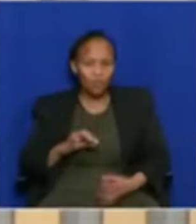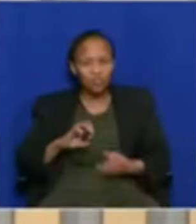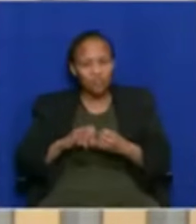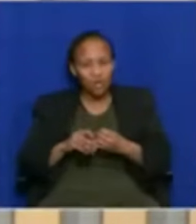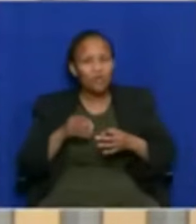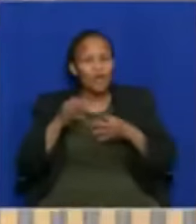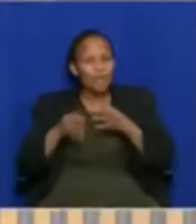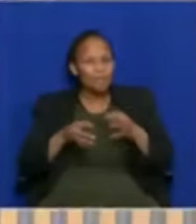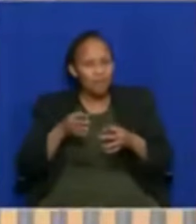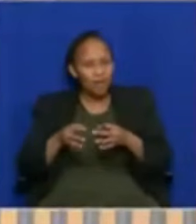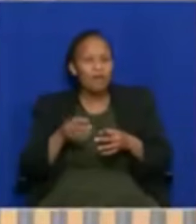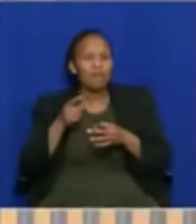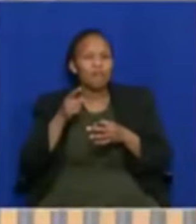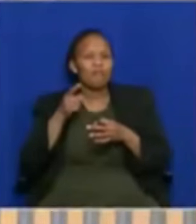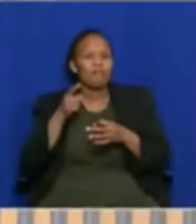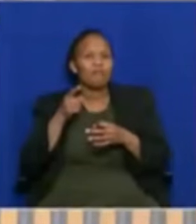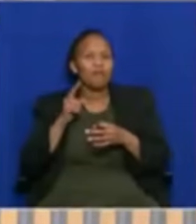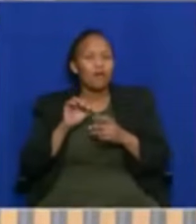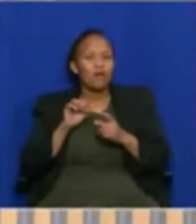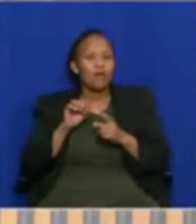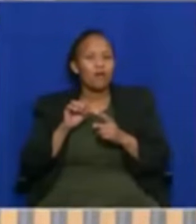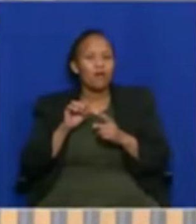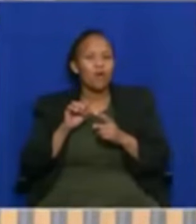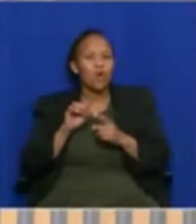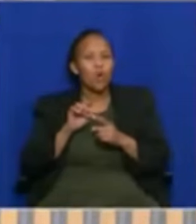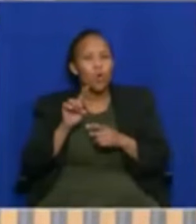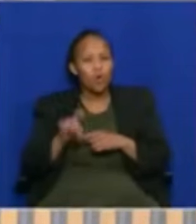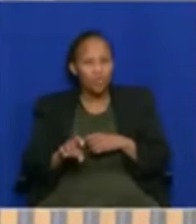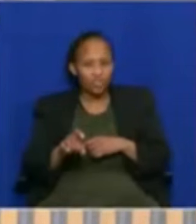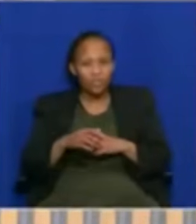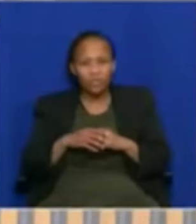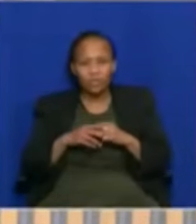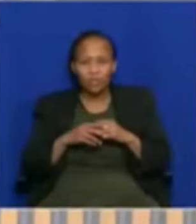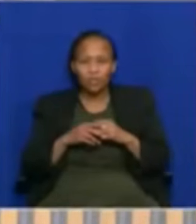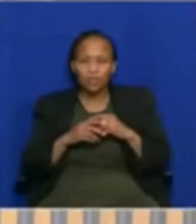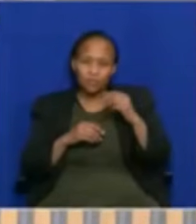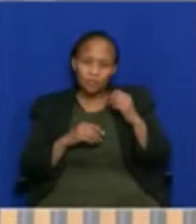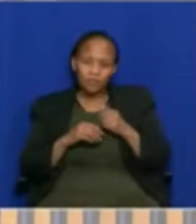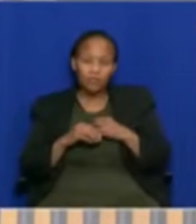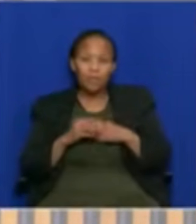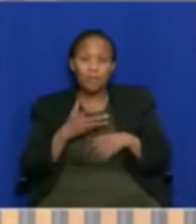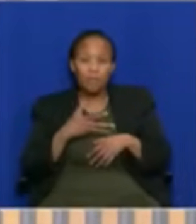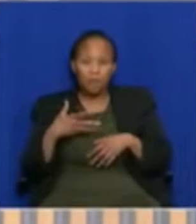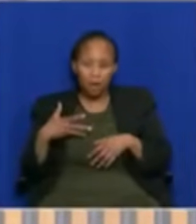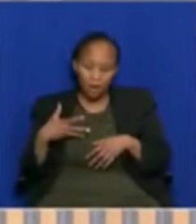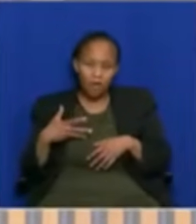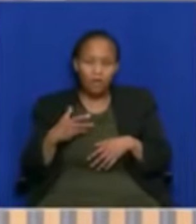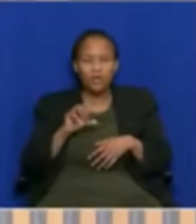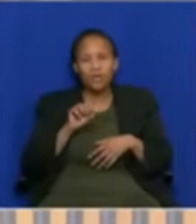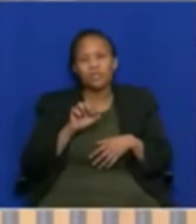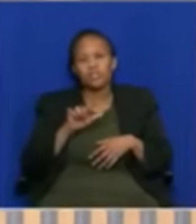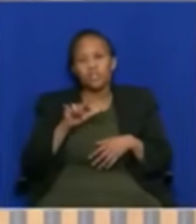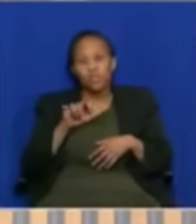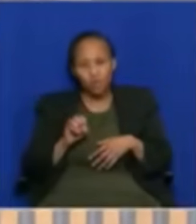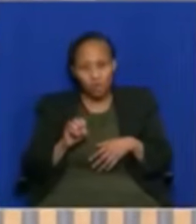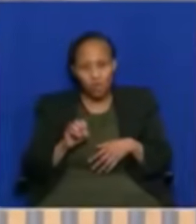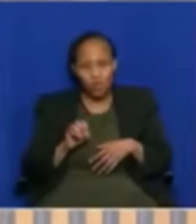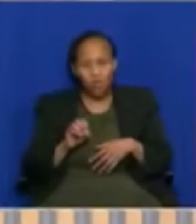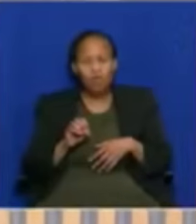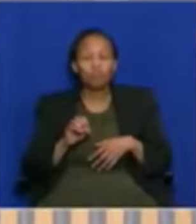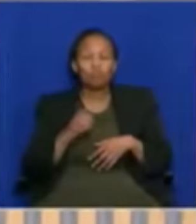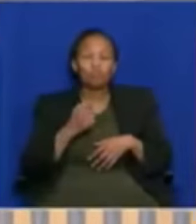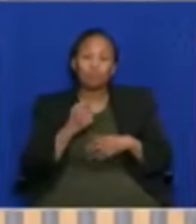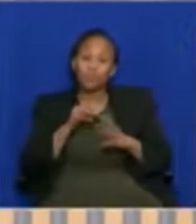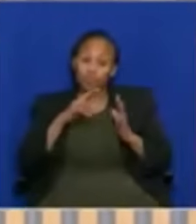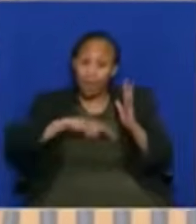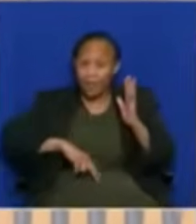hopefully. Ms. Silo has read for you that last paragraph, details of the matter or other information. So